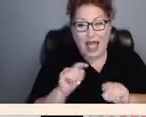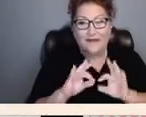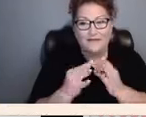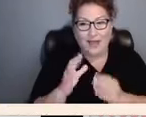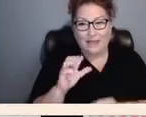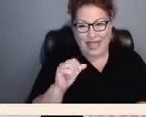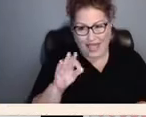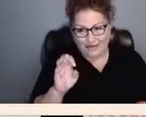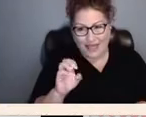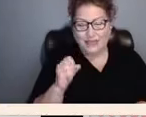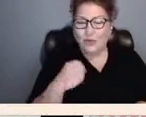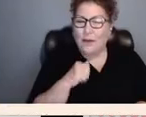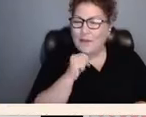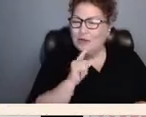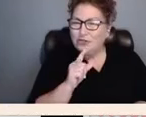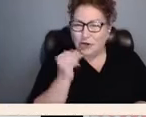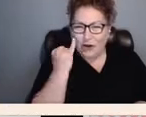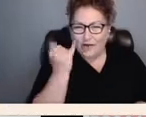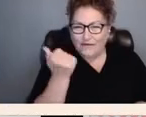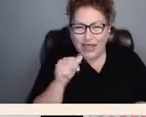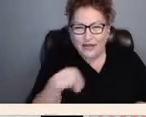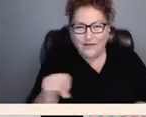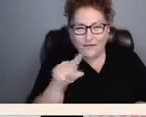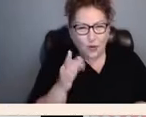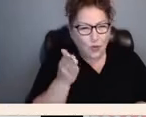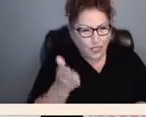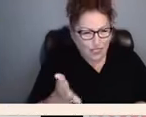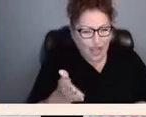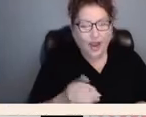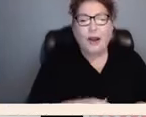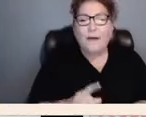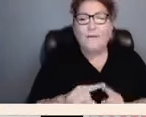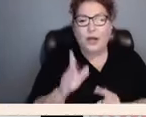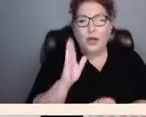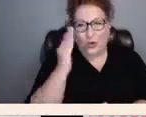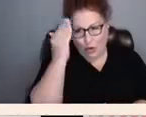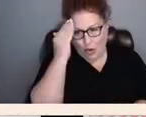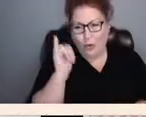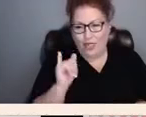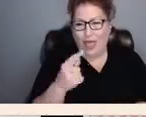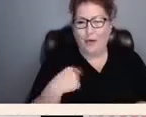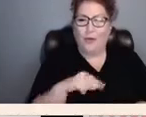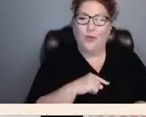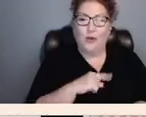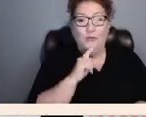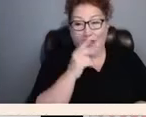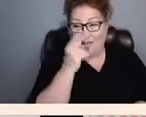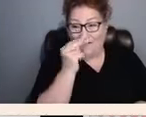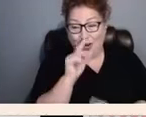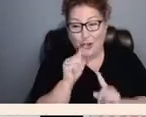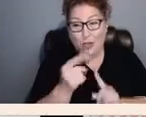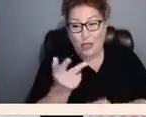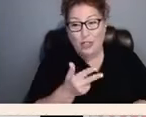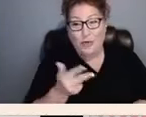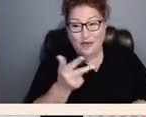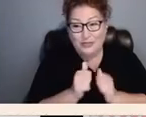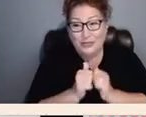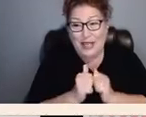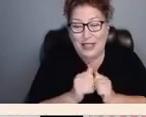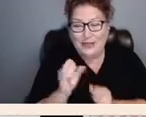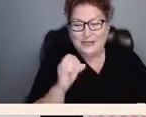not sure if any of you out there were there, but you'll know that we're pretty funny when the three of us get together. So, but I think on